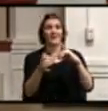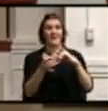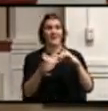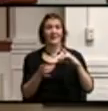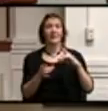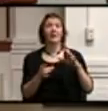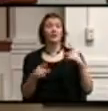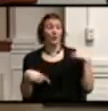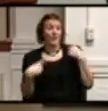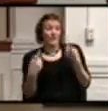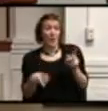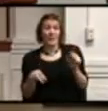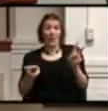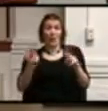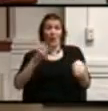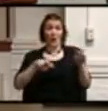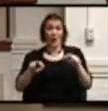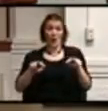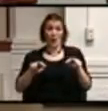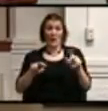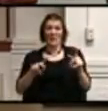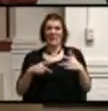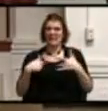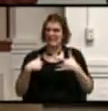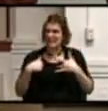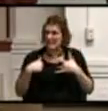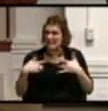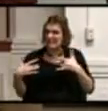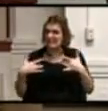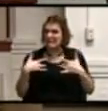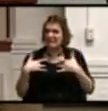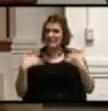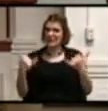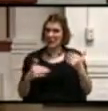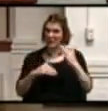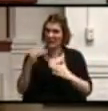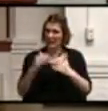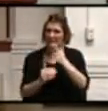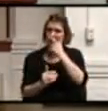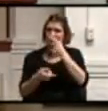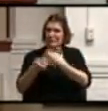the comments we've had so far are predominantly about this site. Yes.